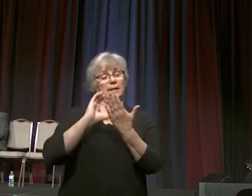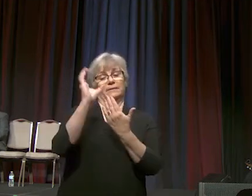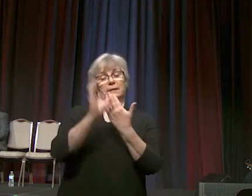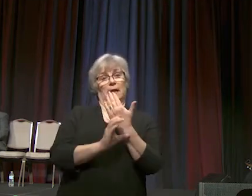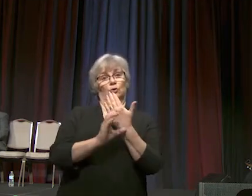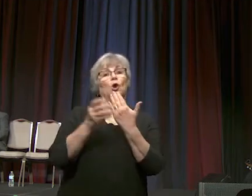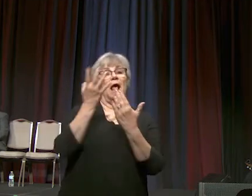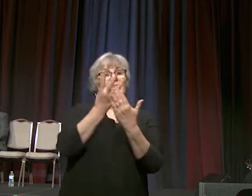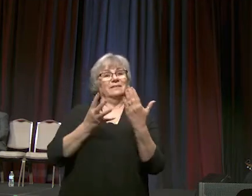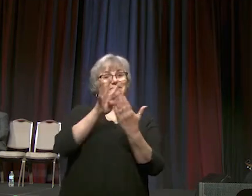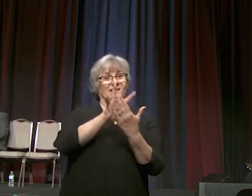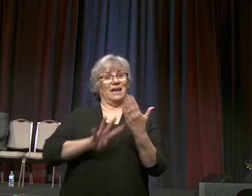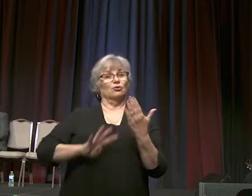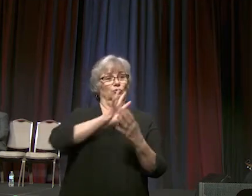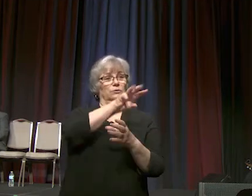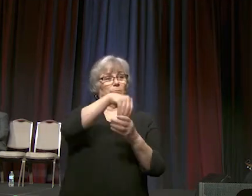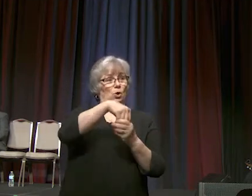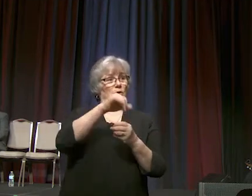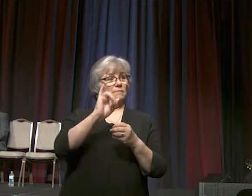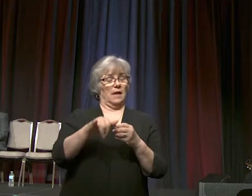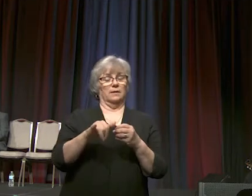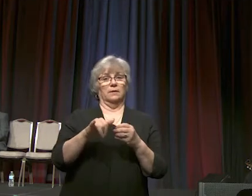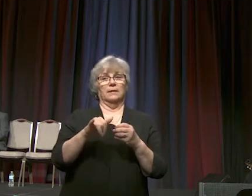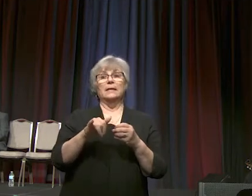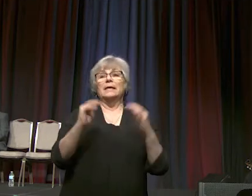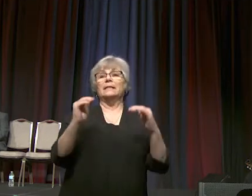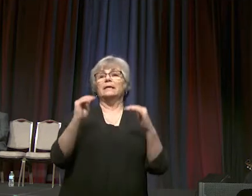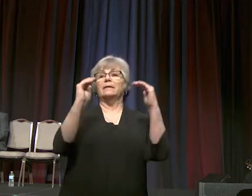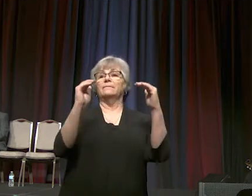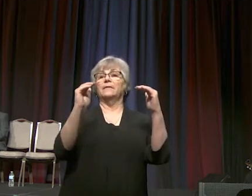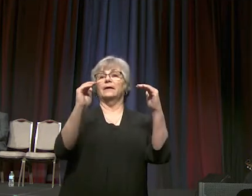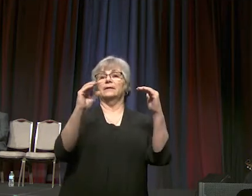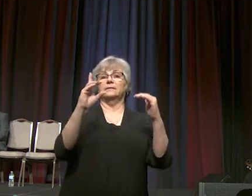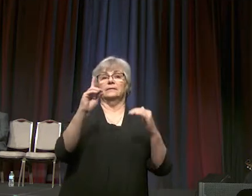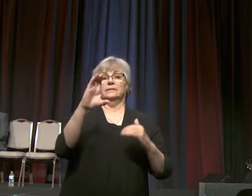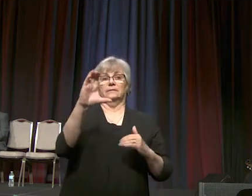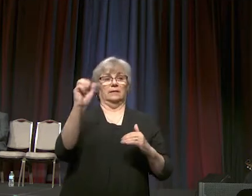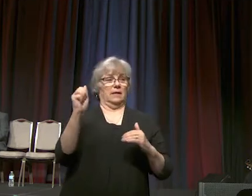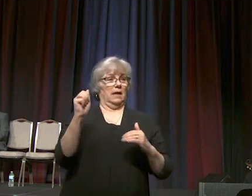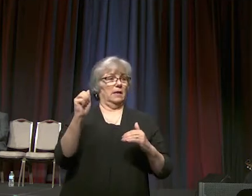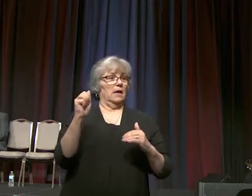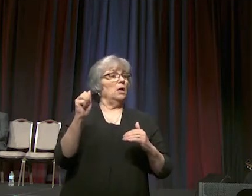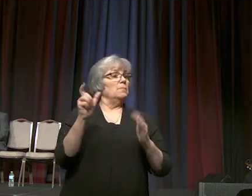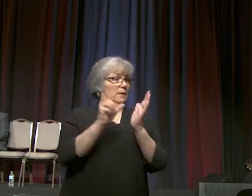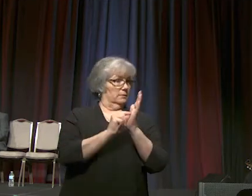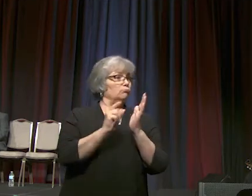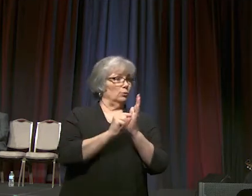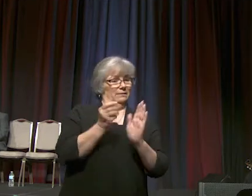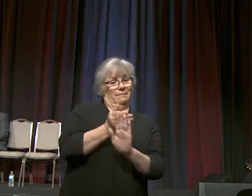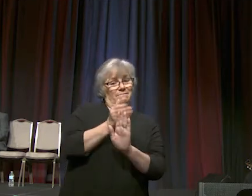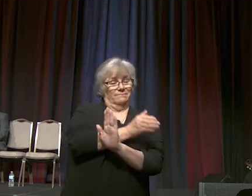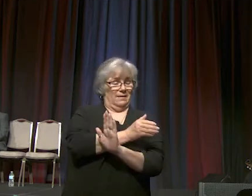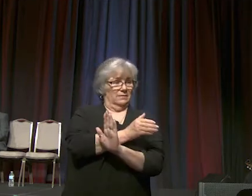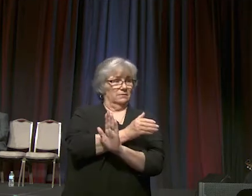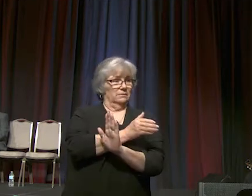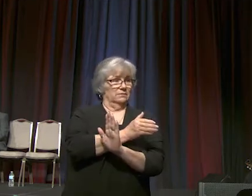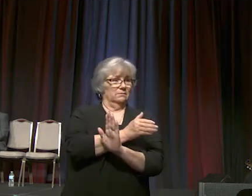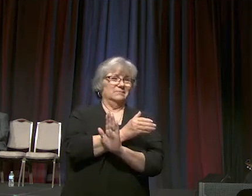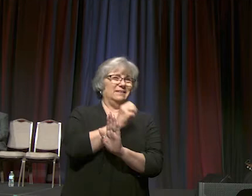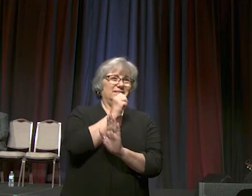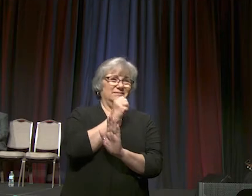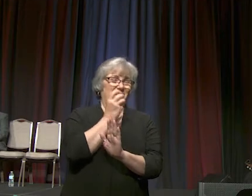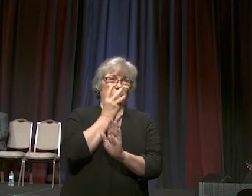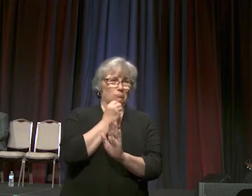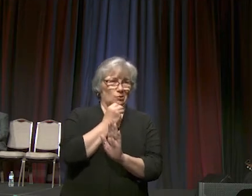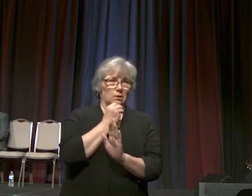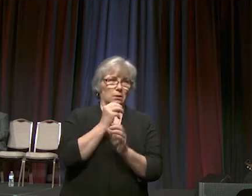that. In the advanced DCA, there's an initial schedule that's printed, and it's not very pretty, and it's